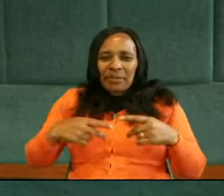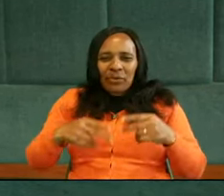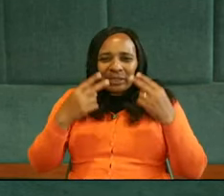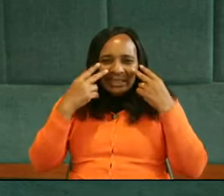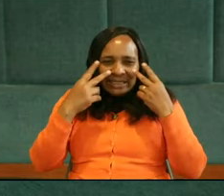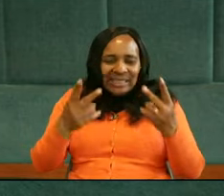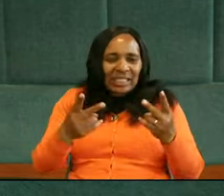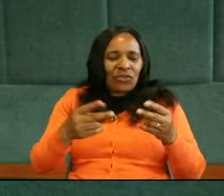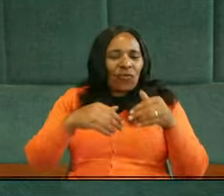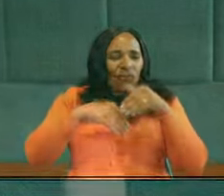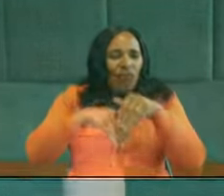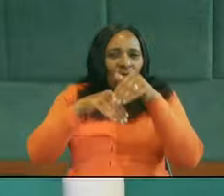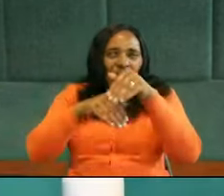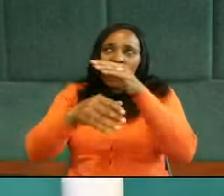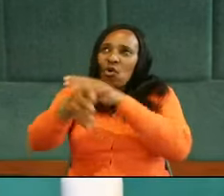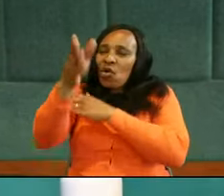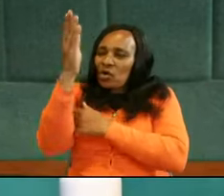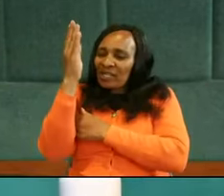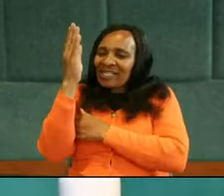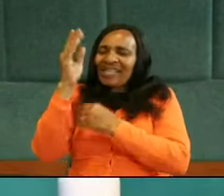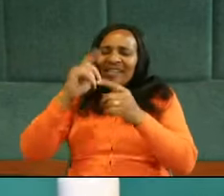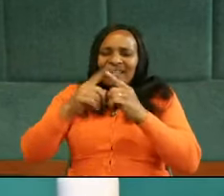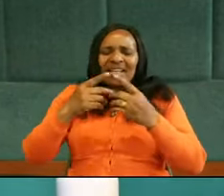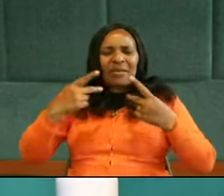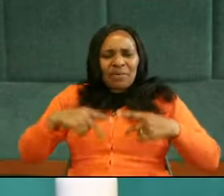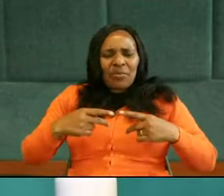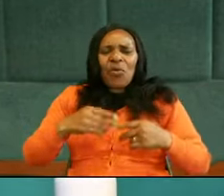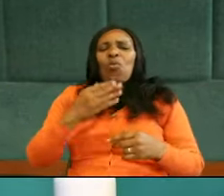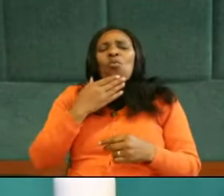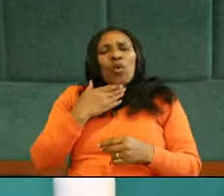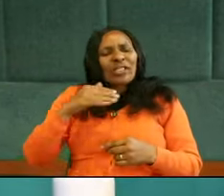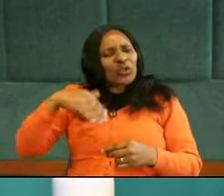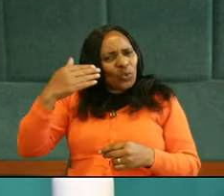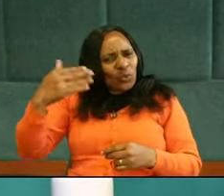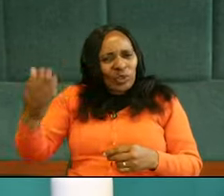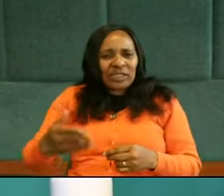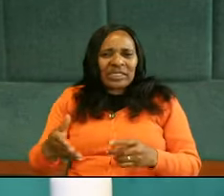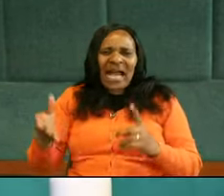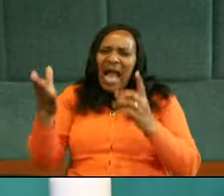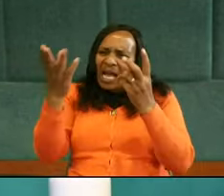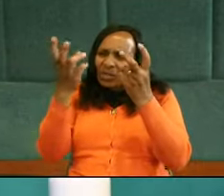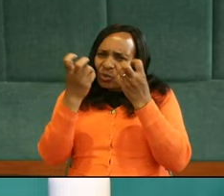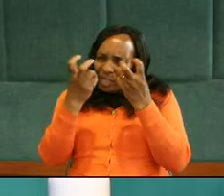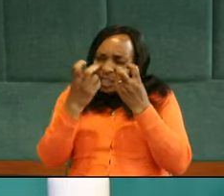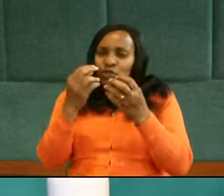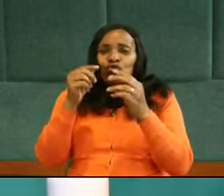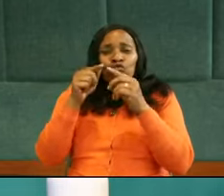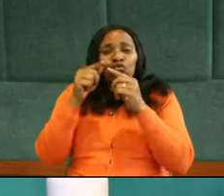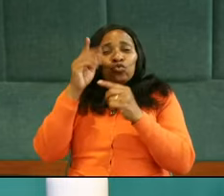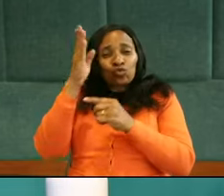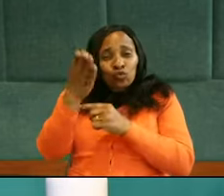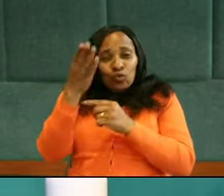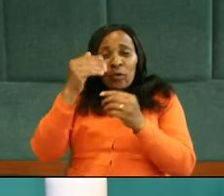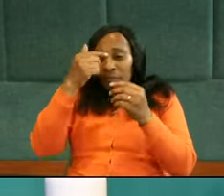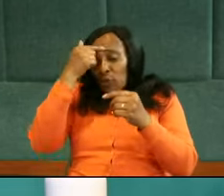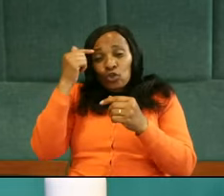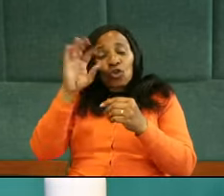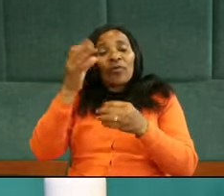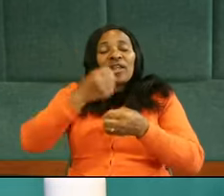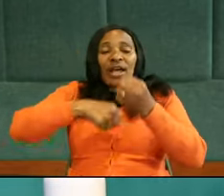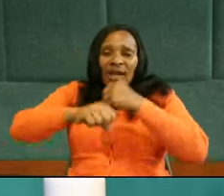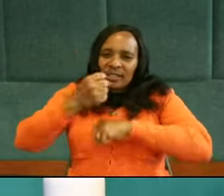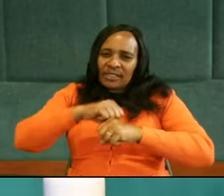that you're following God, mm. then people always want, they'll be attracted to you because mm-hmm. of that factor. I mean, think about how